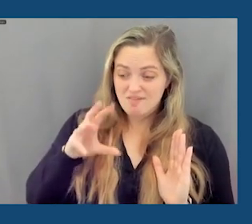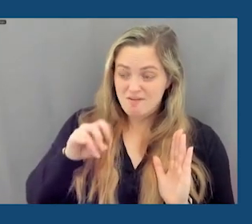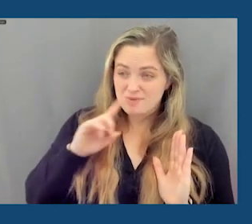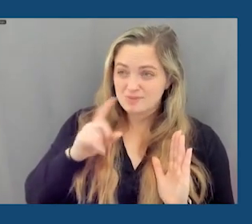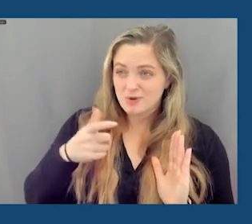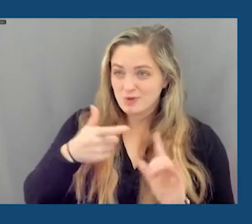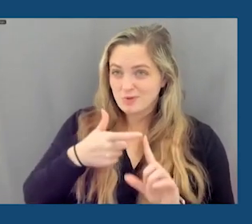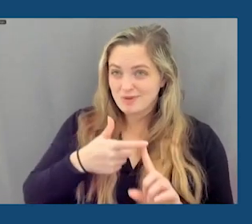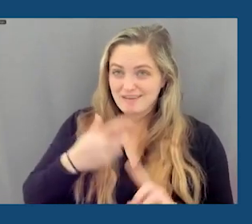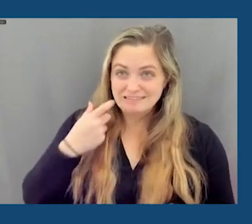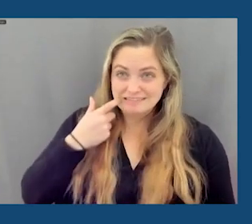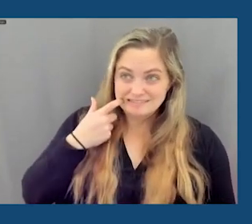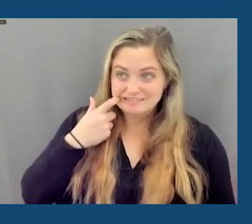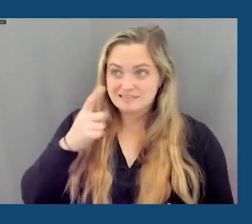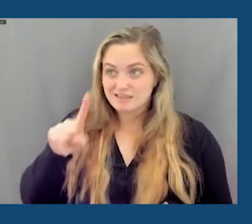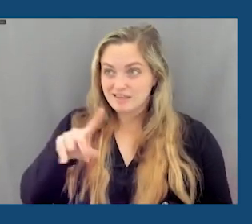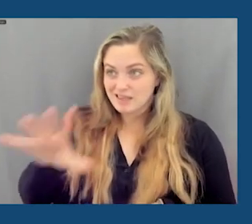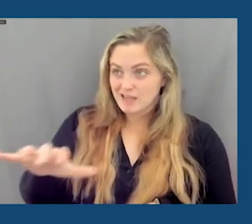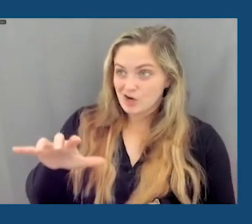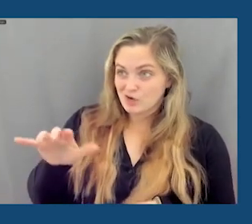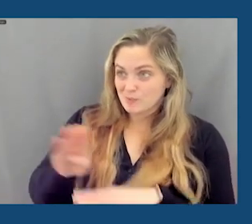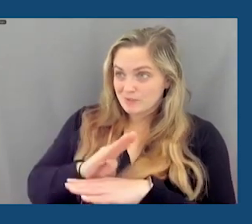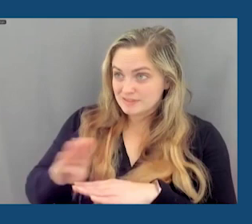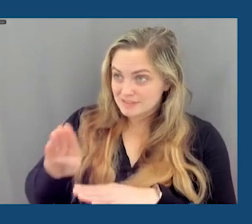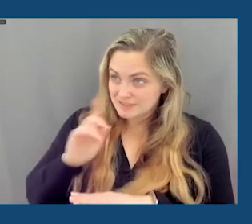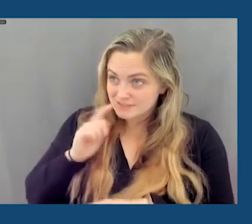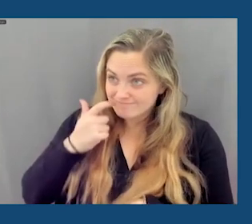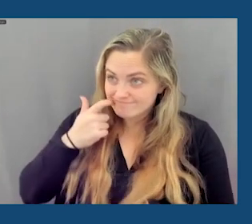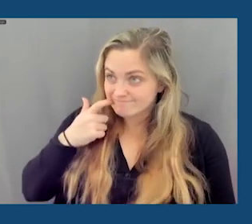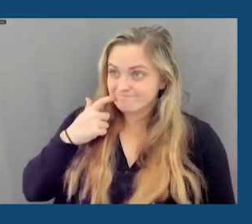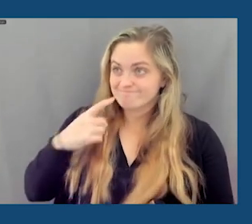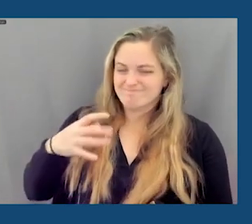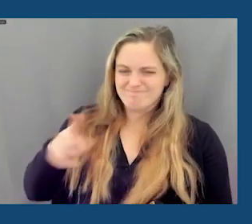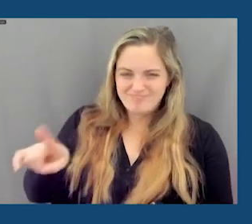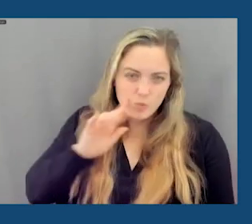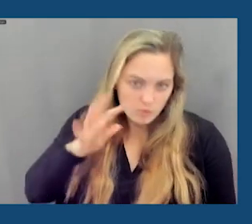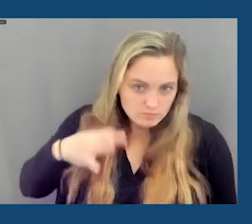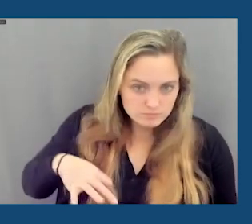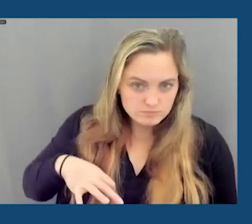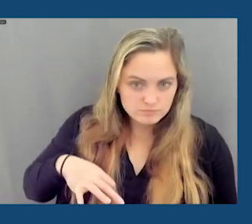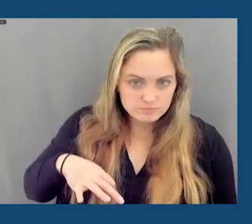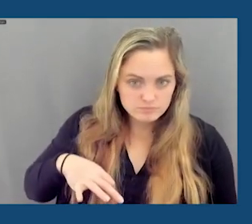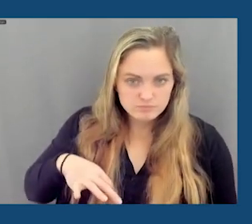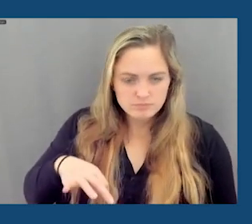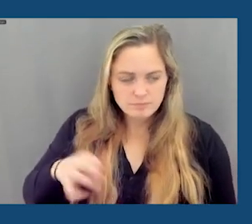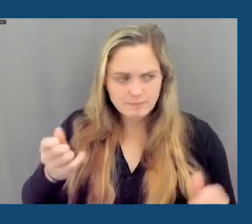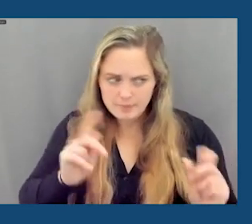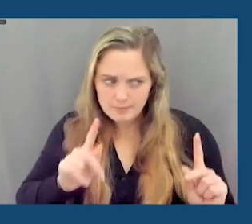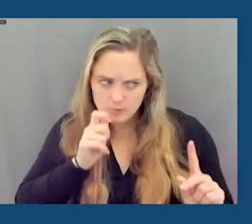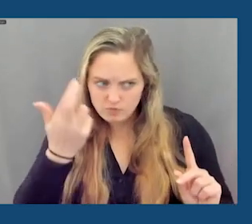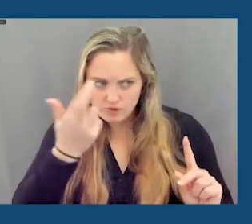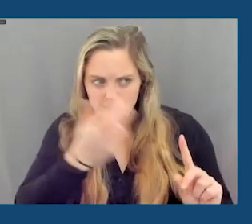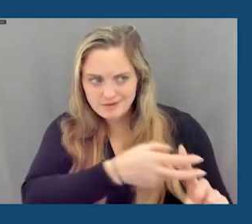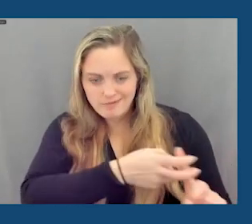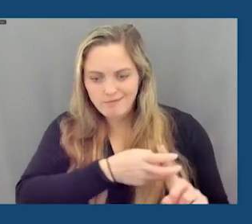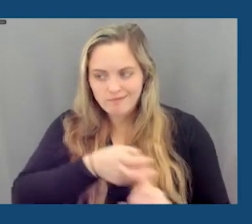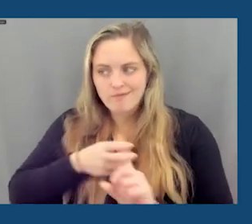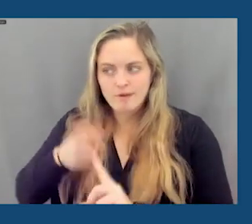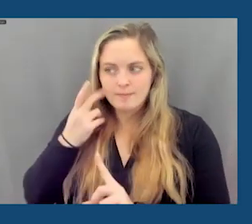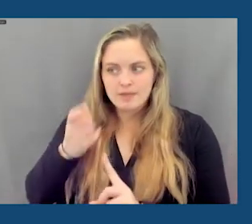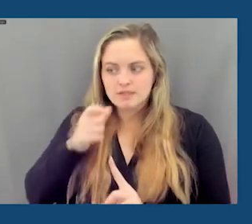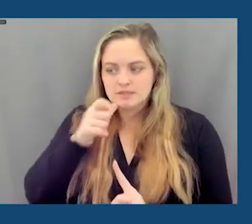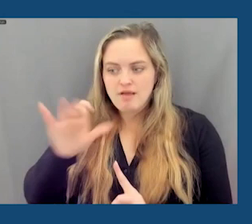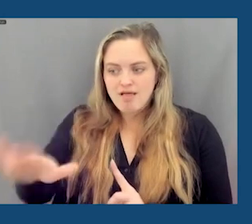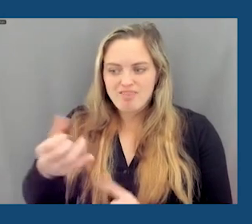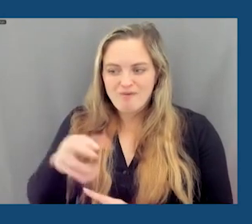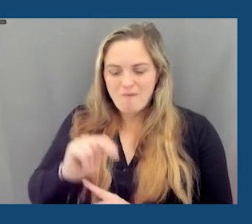this. And they recognize it, but a lot of other young people don't realize that they're being pulled into this for reasons that are not for their own